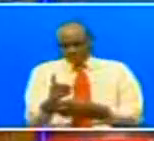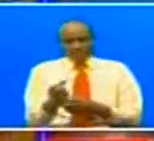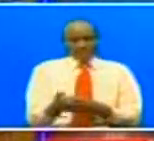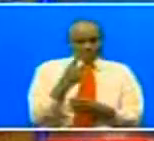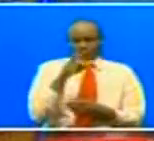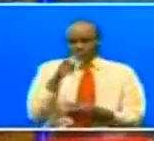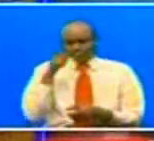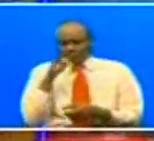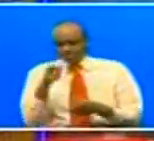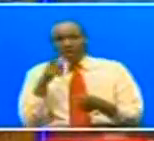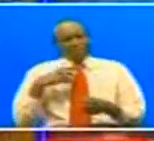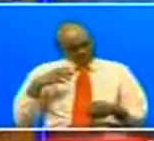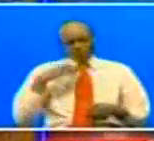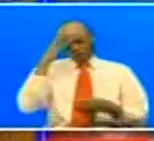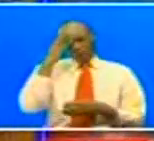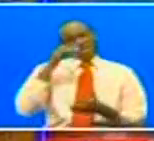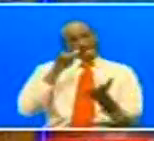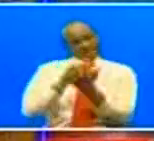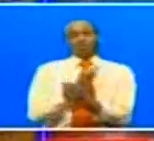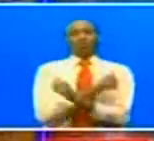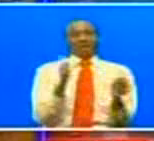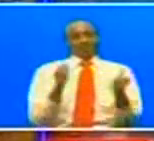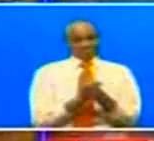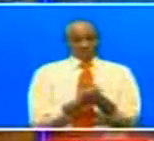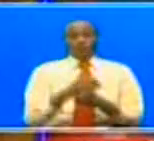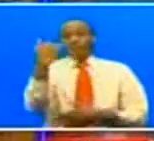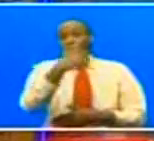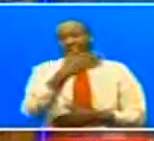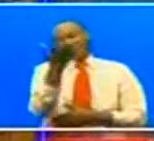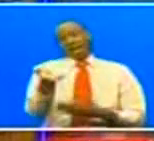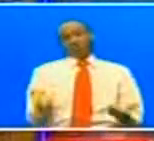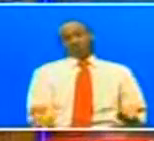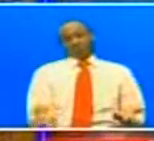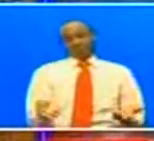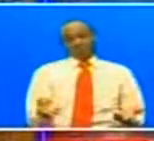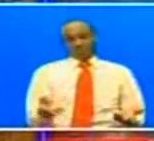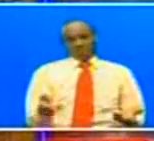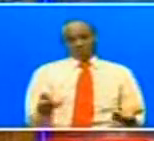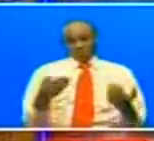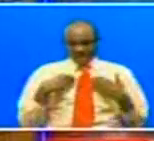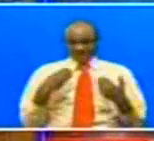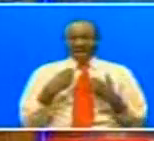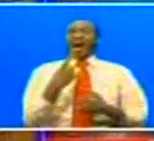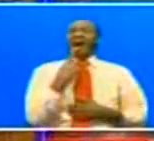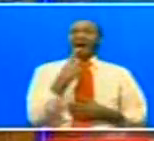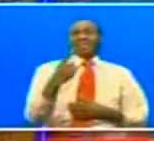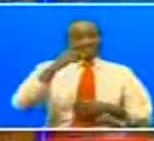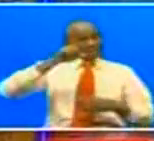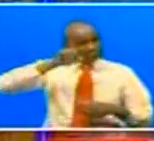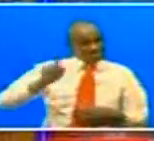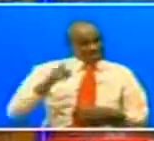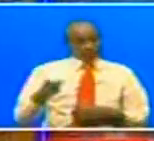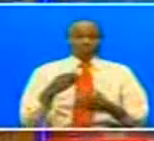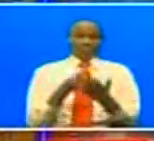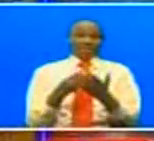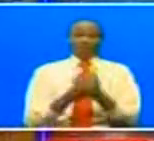safe hub for everyone to travel through. Work at the border. We gifted about 100 million